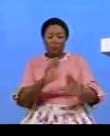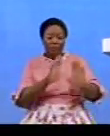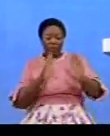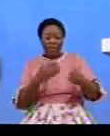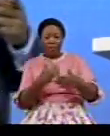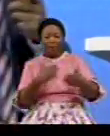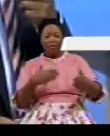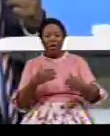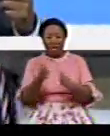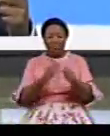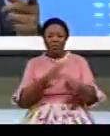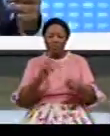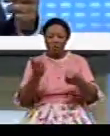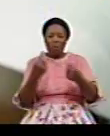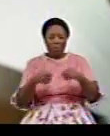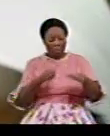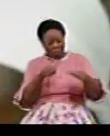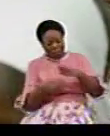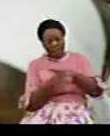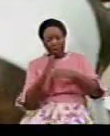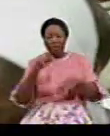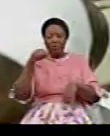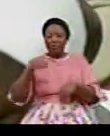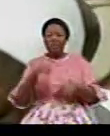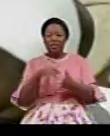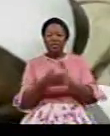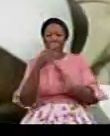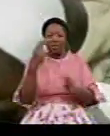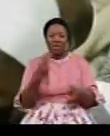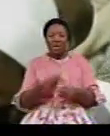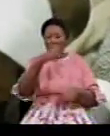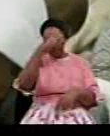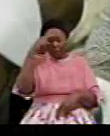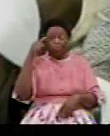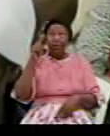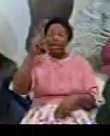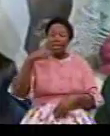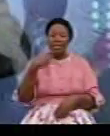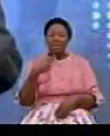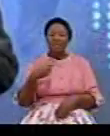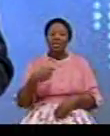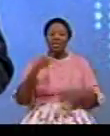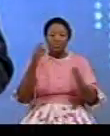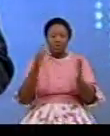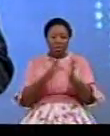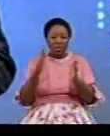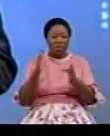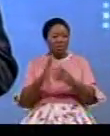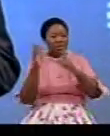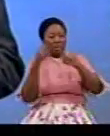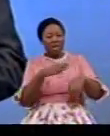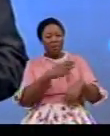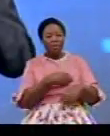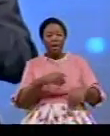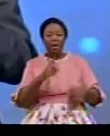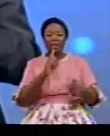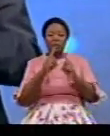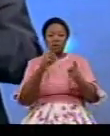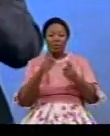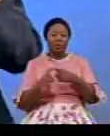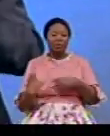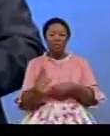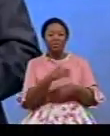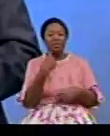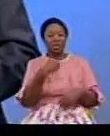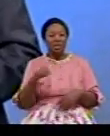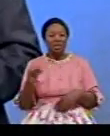will come to the prodigal son that returns home in Jesus' name. And I